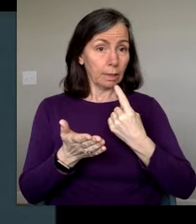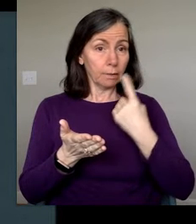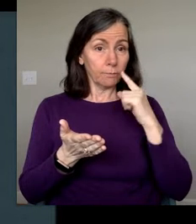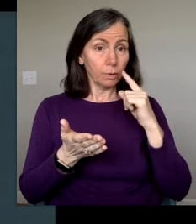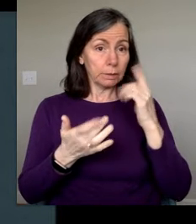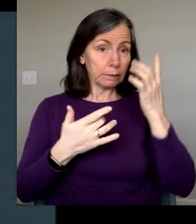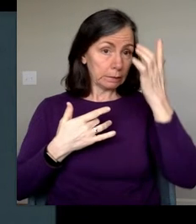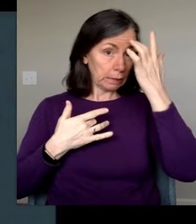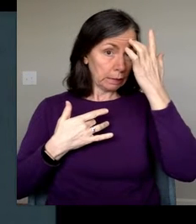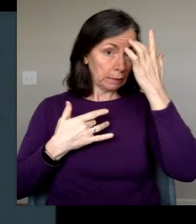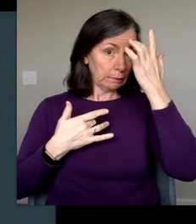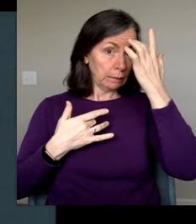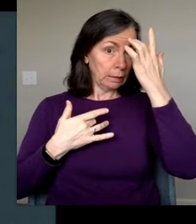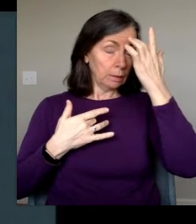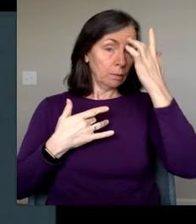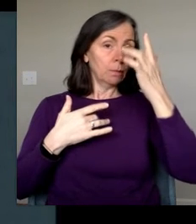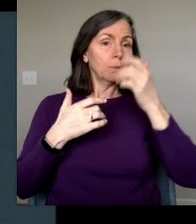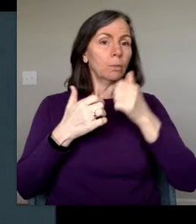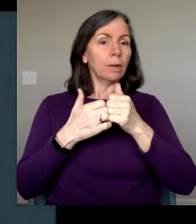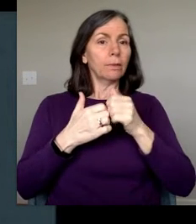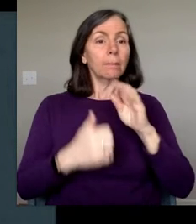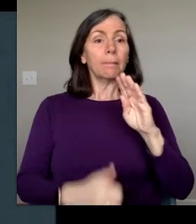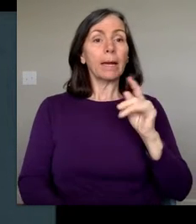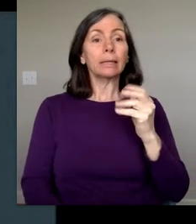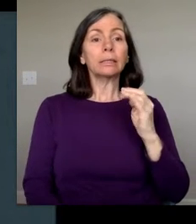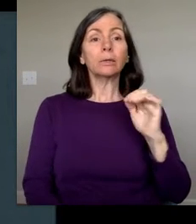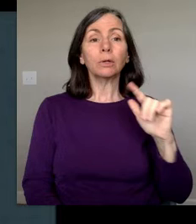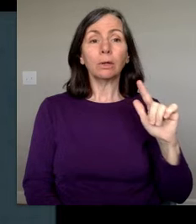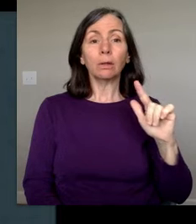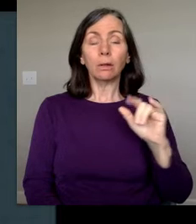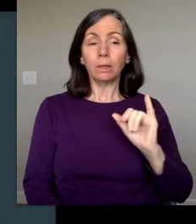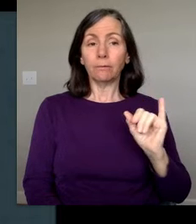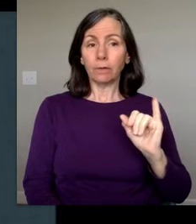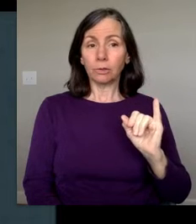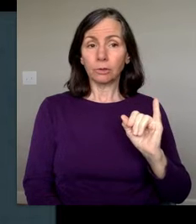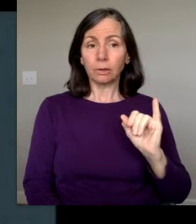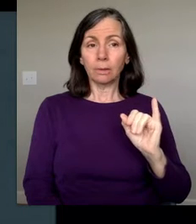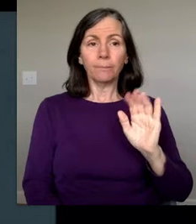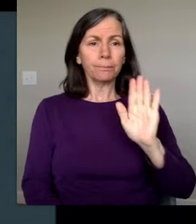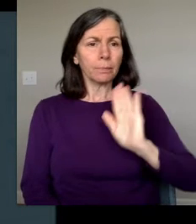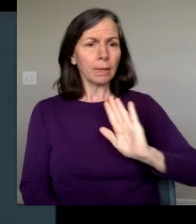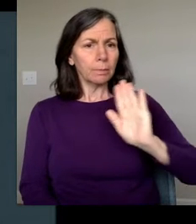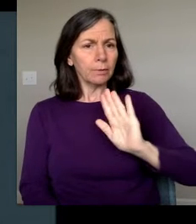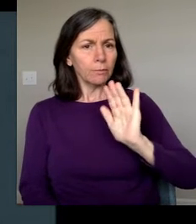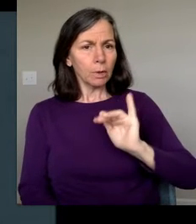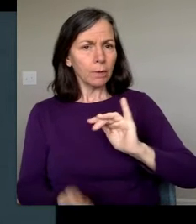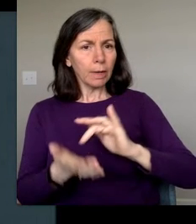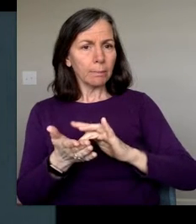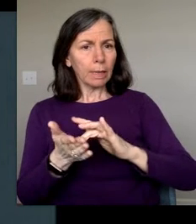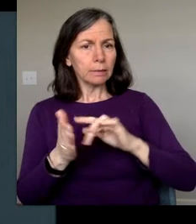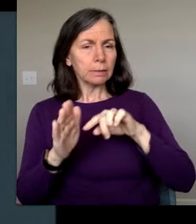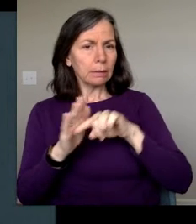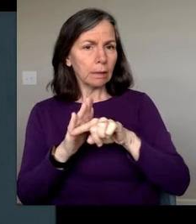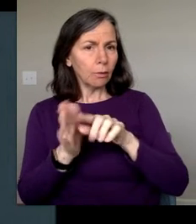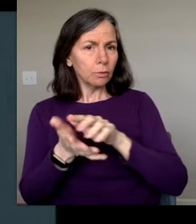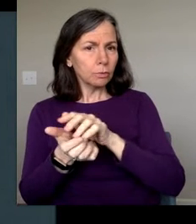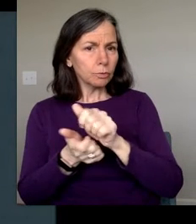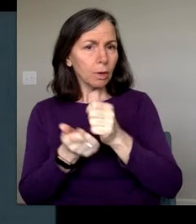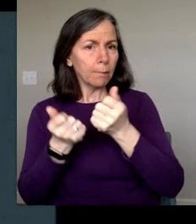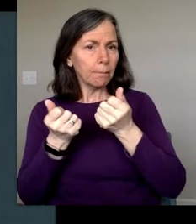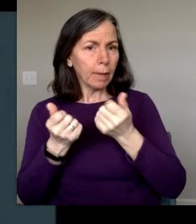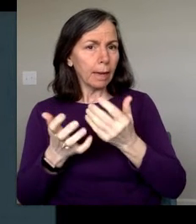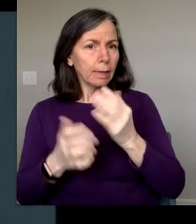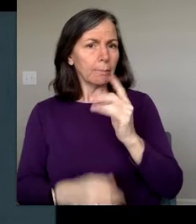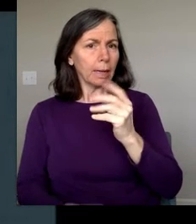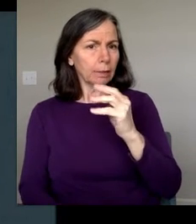infection, that once killed many kinds of bacteria, stopped being as effective at killing these